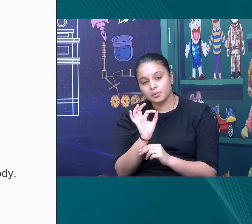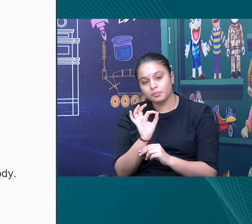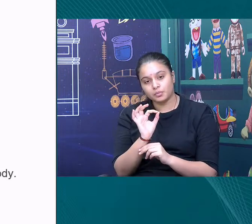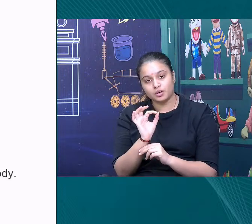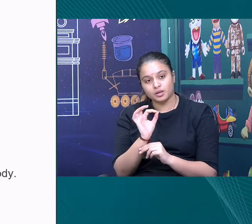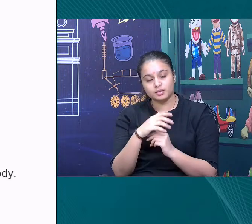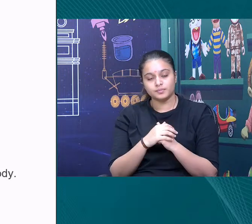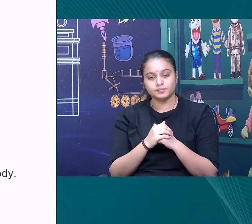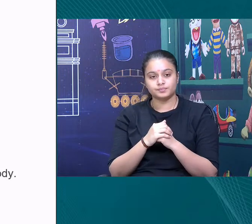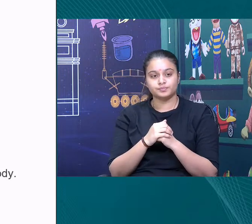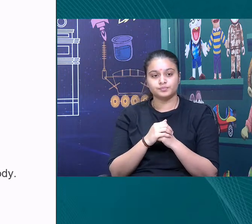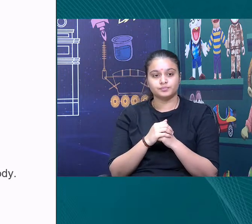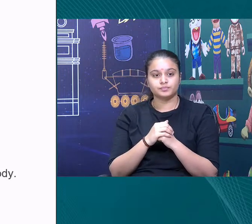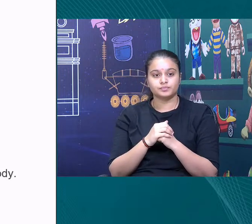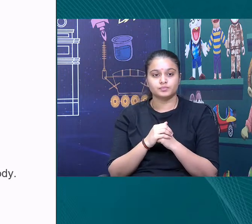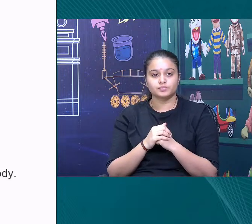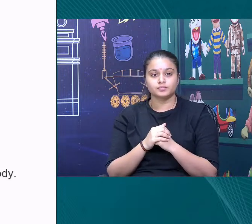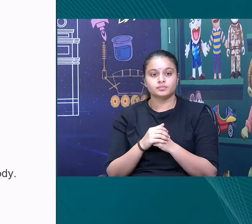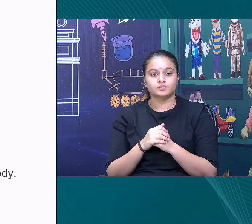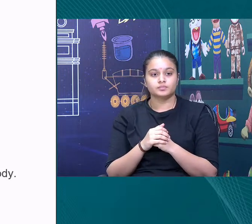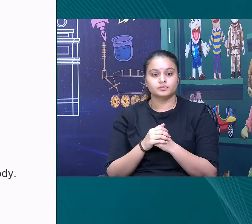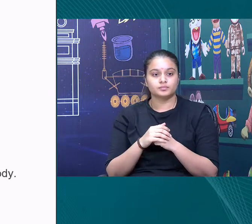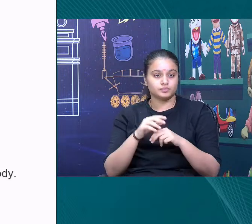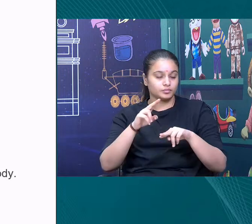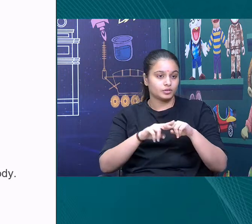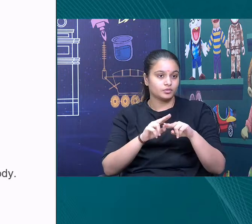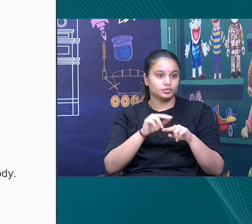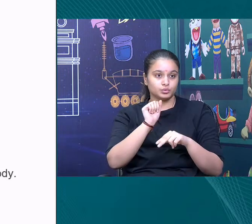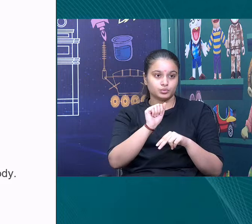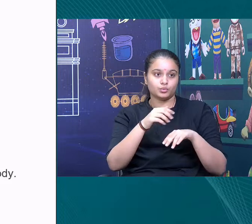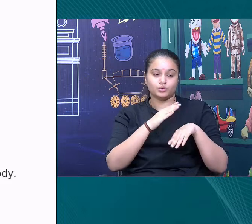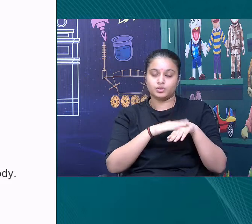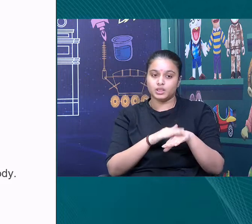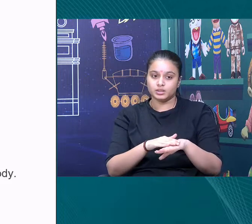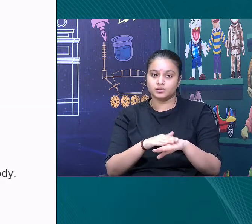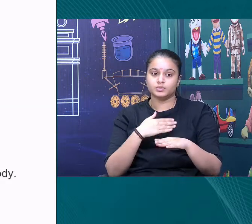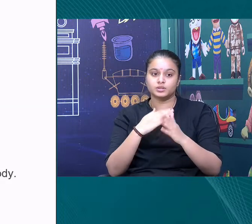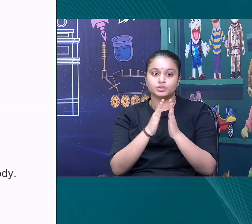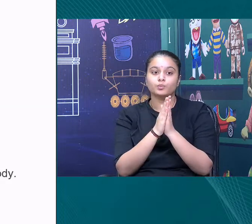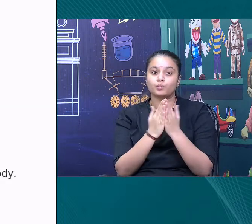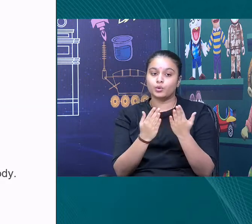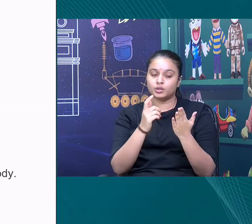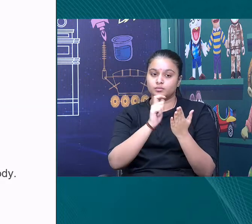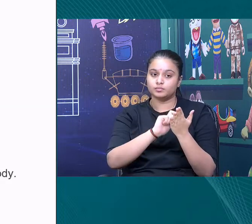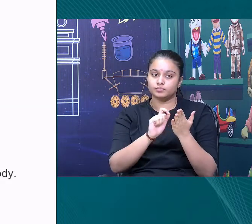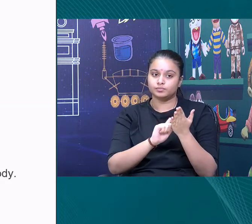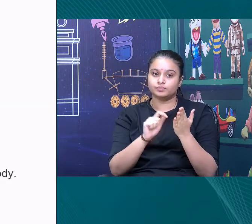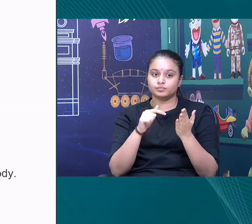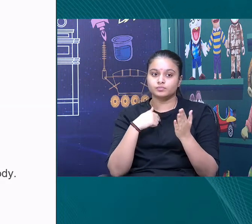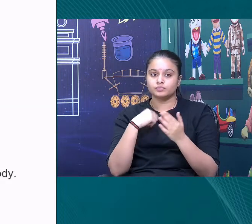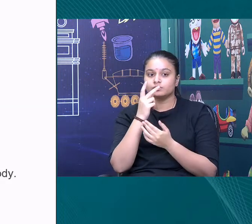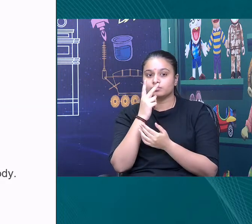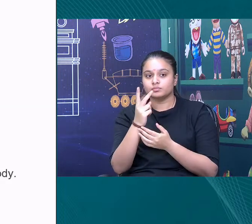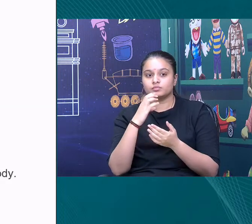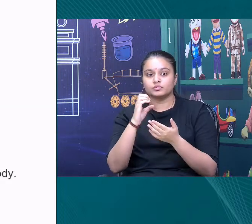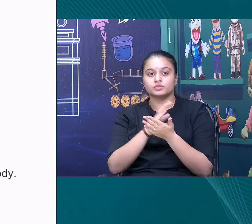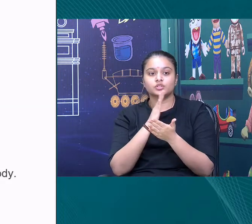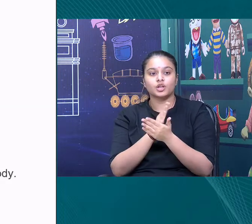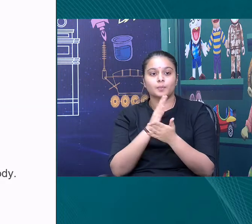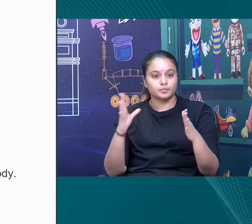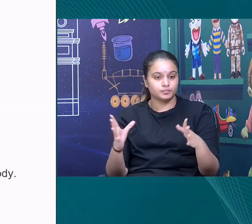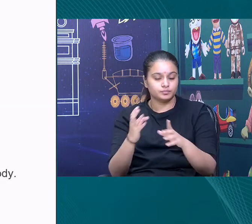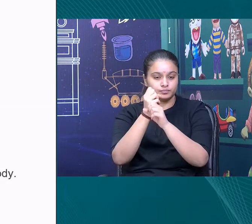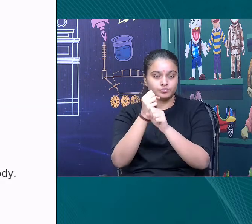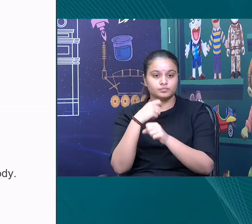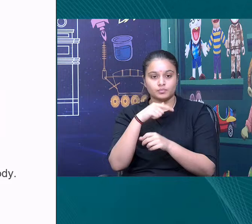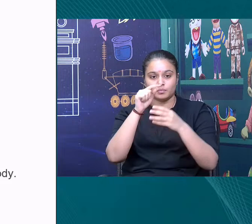part in Kanga's journey, and he actually wrote it as part of a book. Let's quickly look at the chapter summary. These